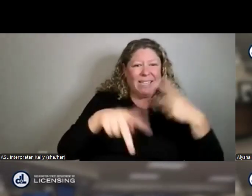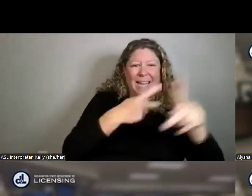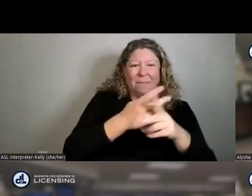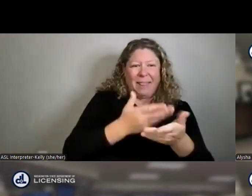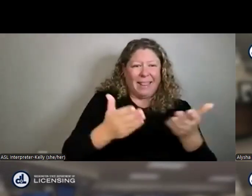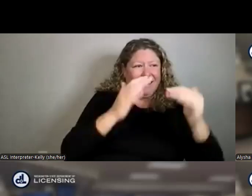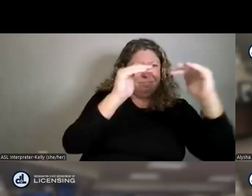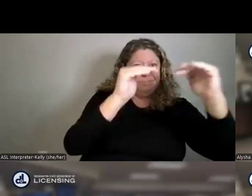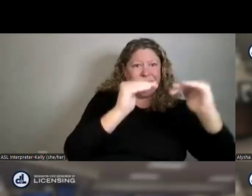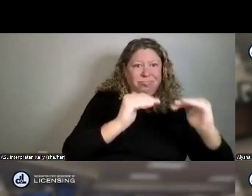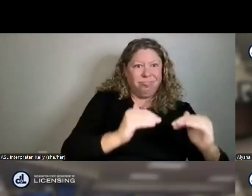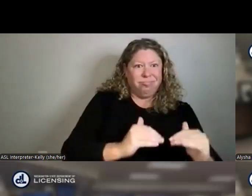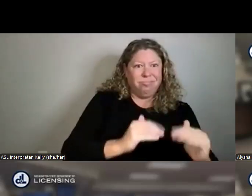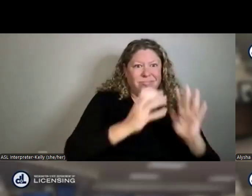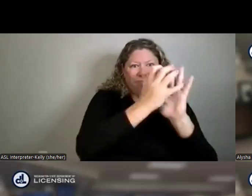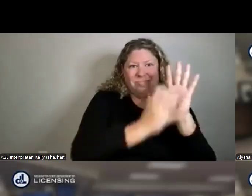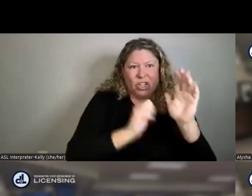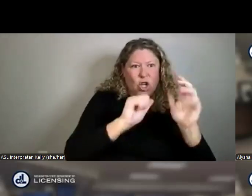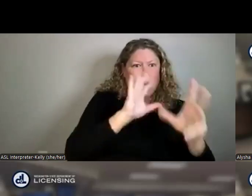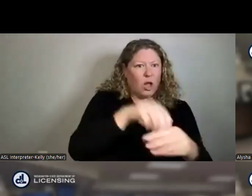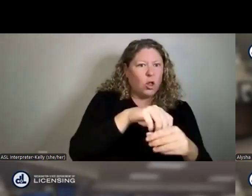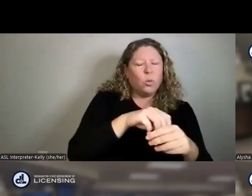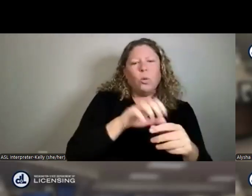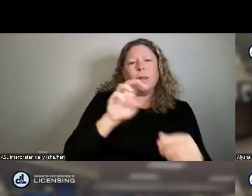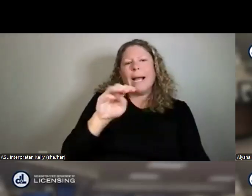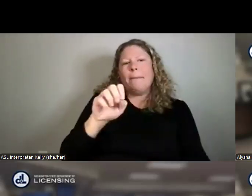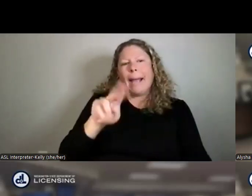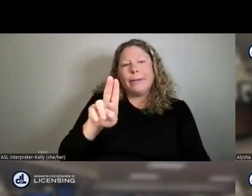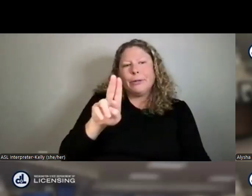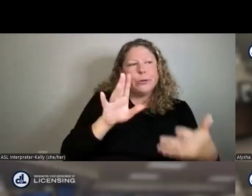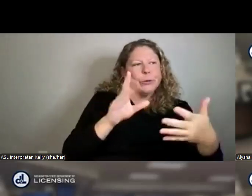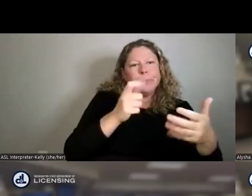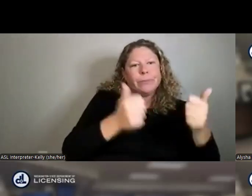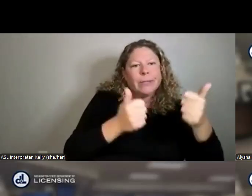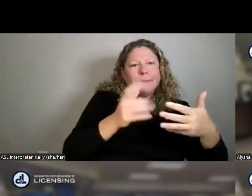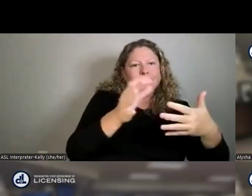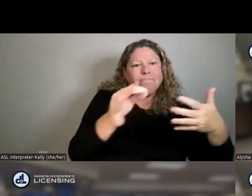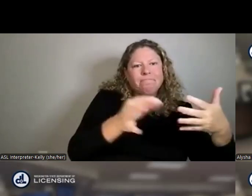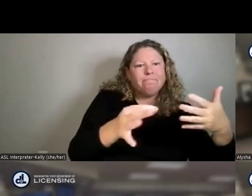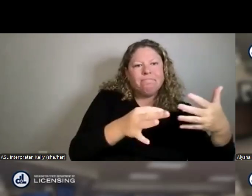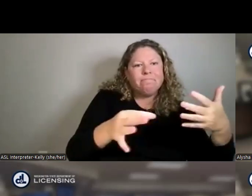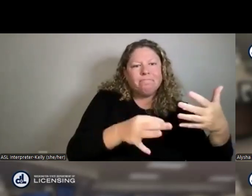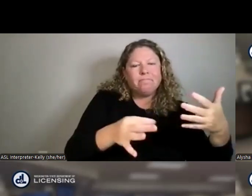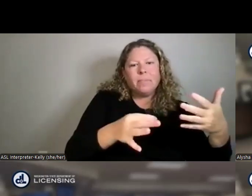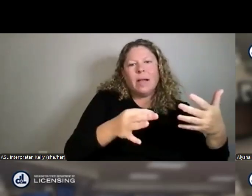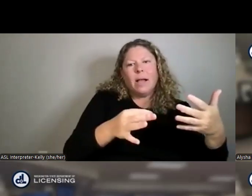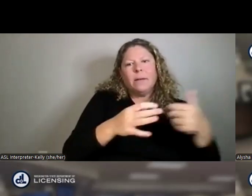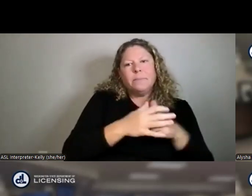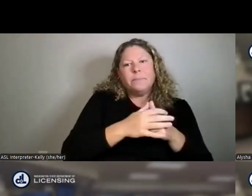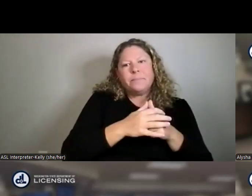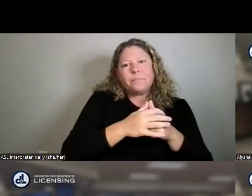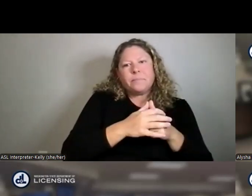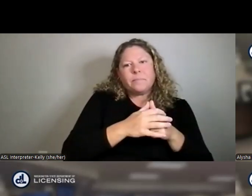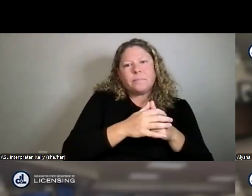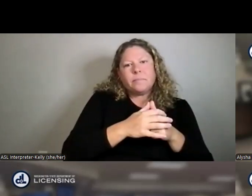include. We were thinking like a menu to choose from with our business teams when we were doing the initial setup.